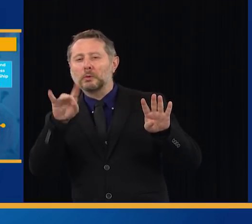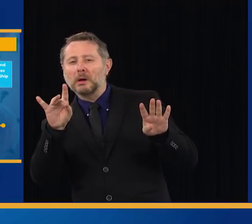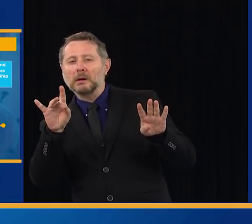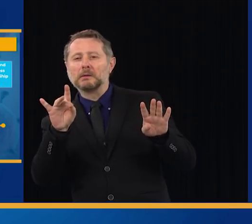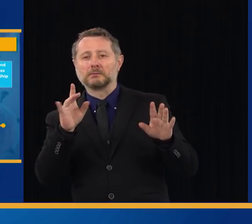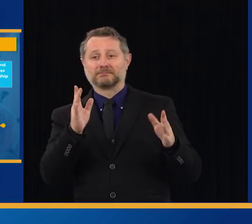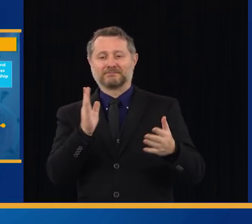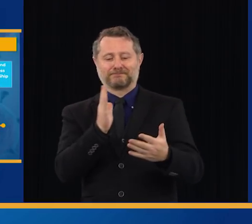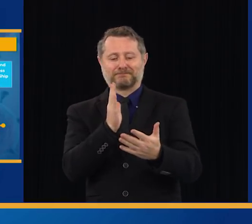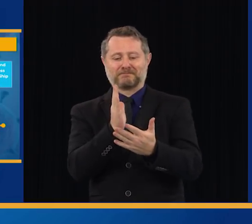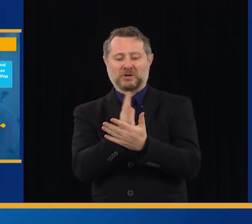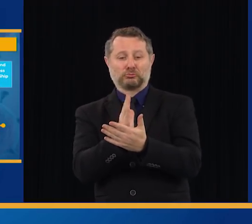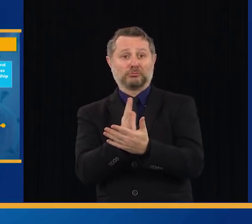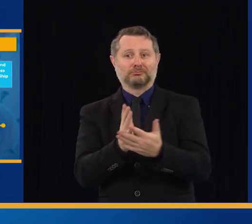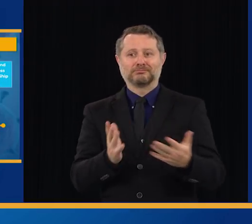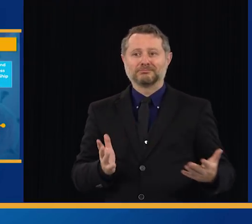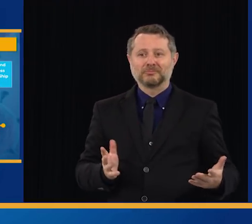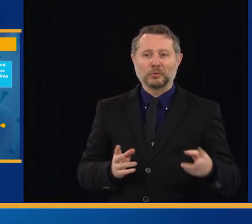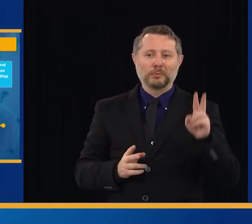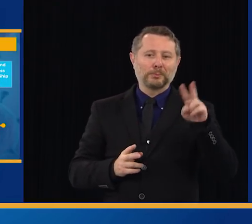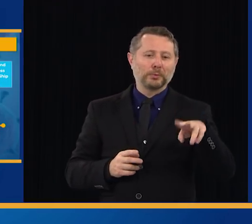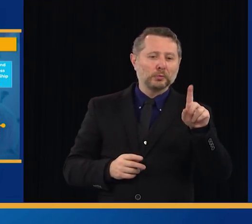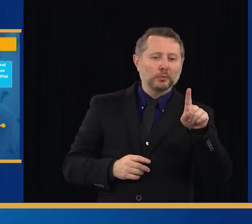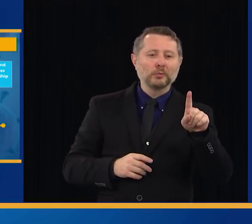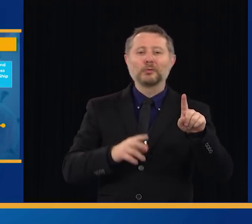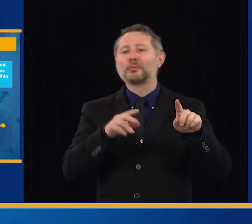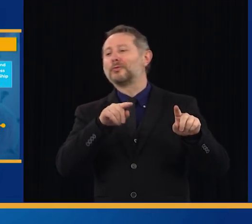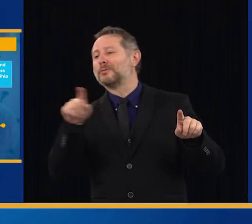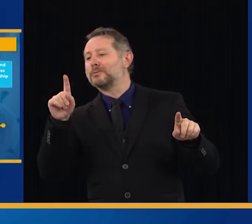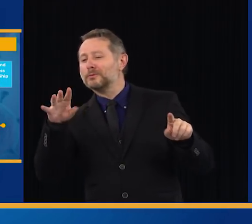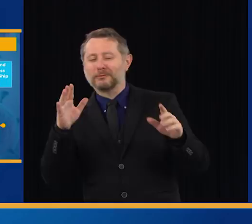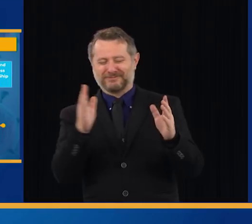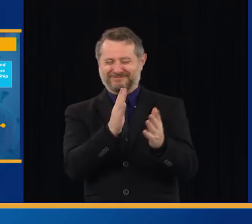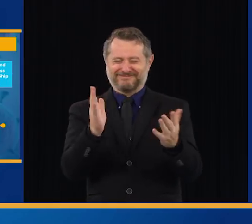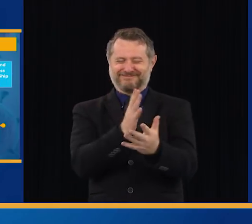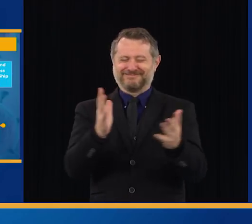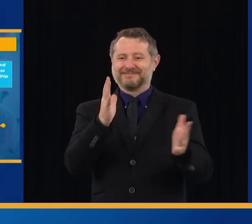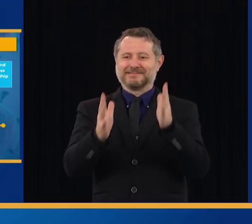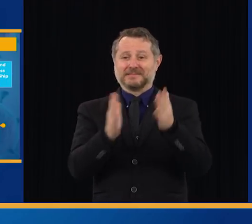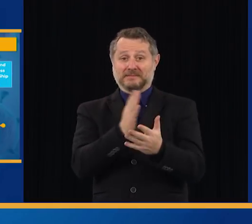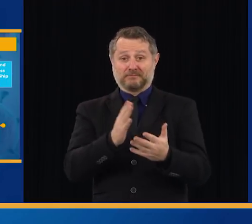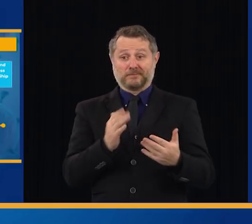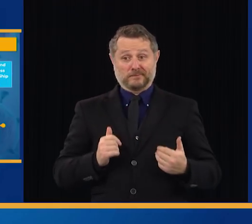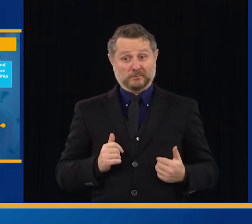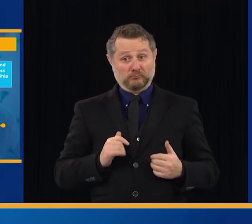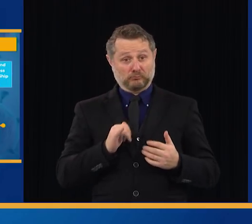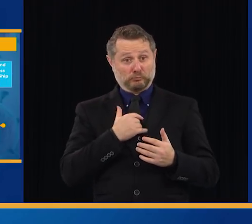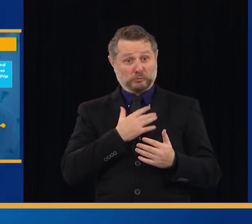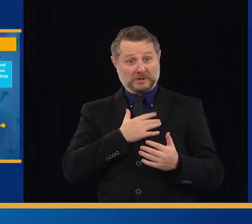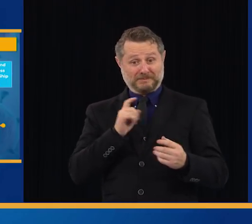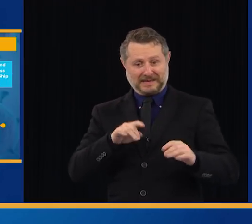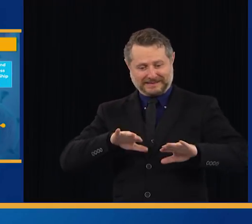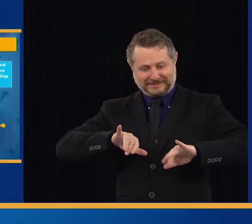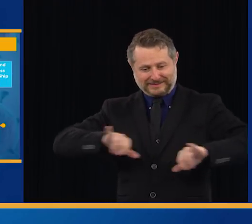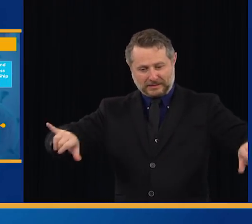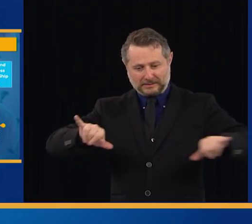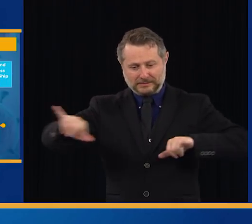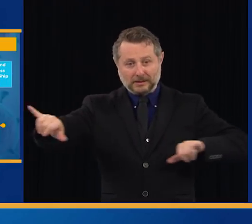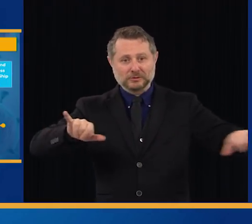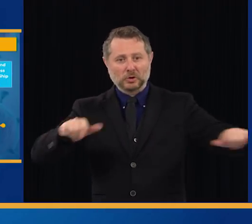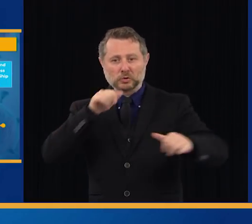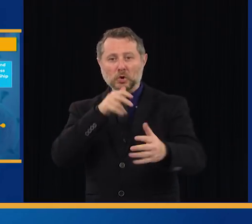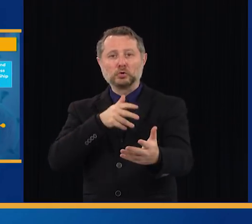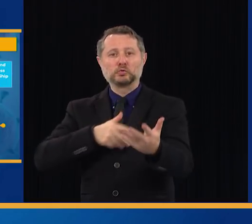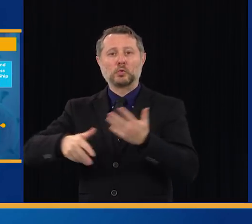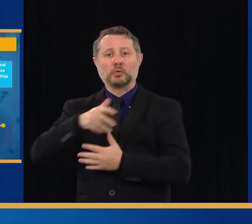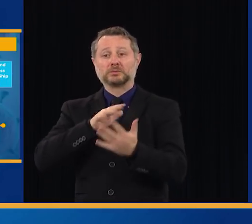okay? What we've done, because of our mitigation efforts, social distancing, stay home, lock the door, we've